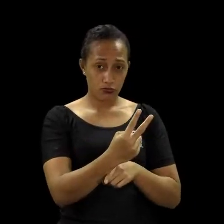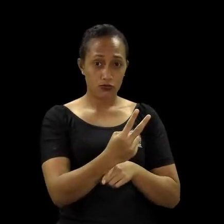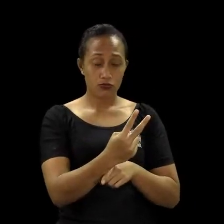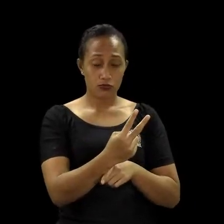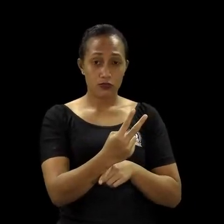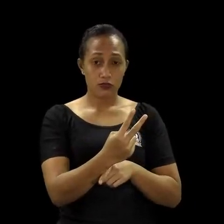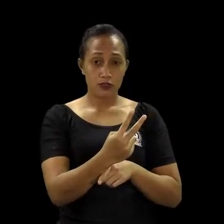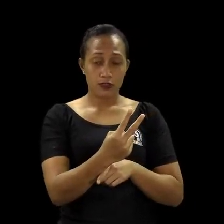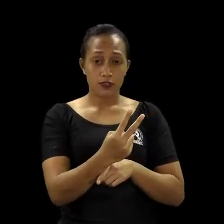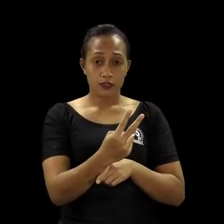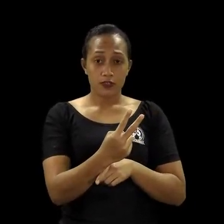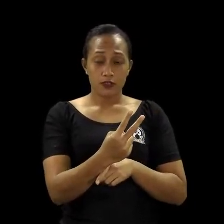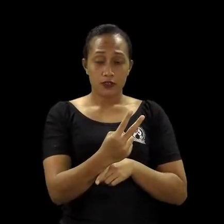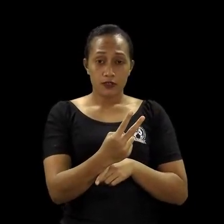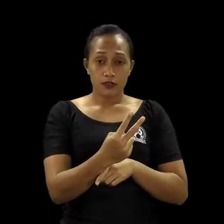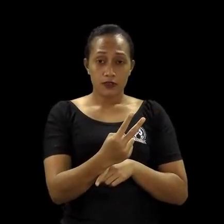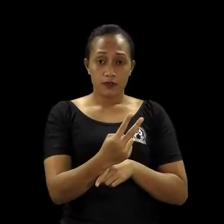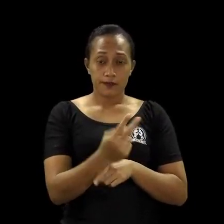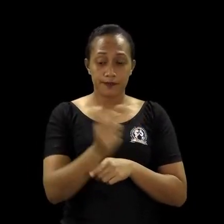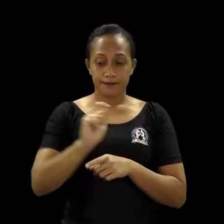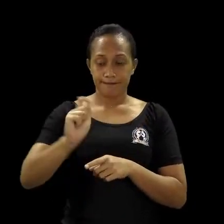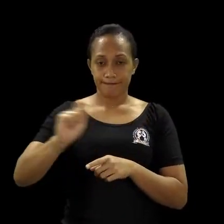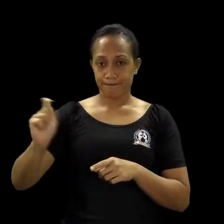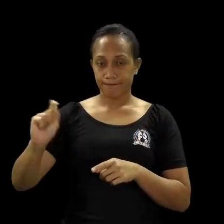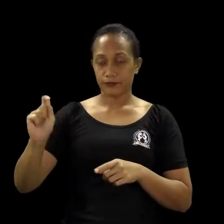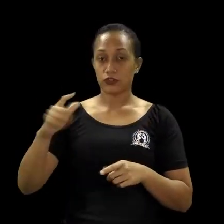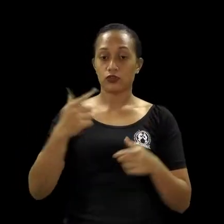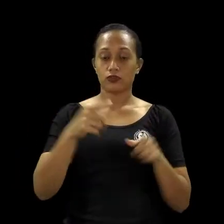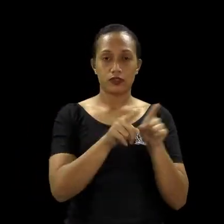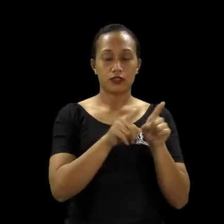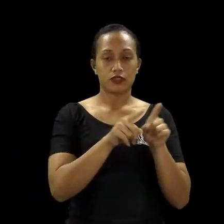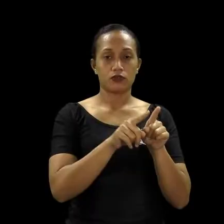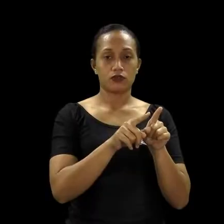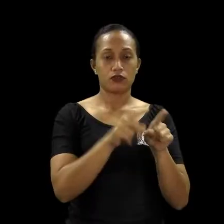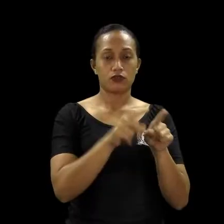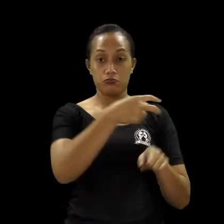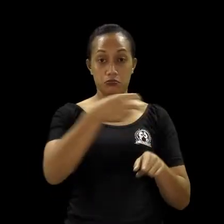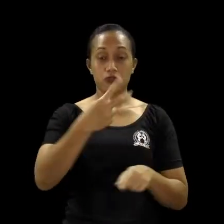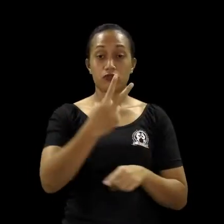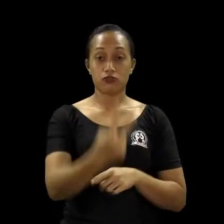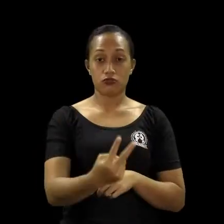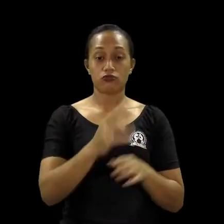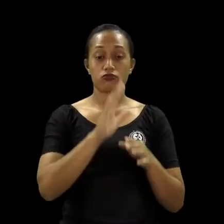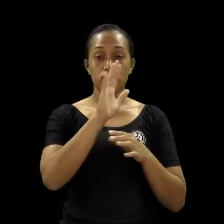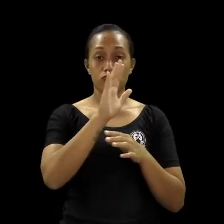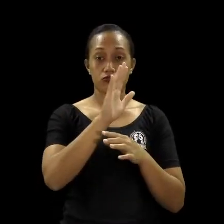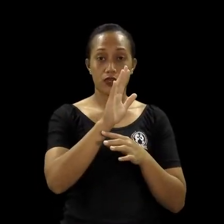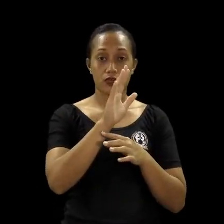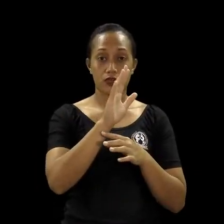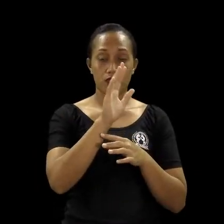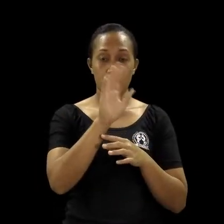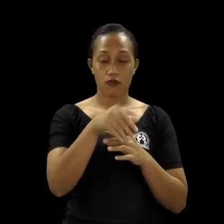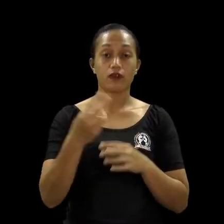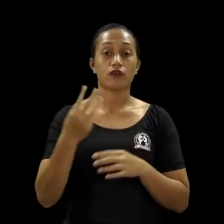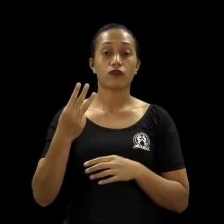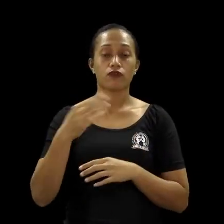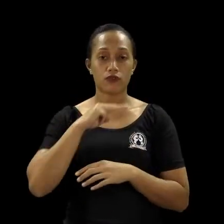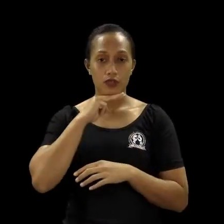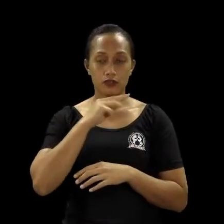actually I could just do it right over here on the right-hand side. This is going to be equal to some stuff over 300. So it's